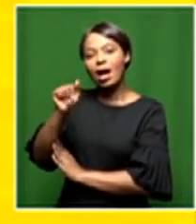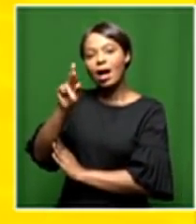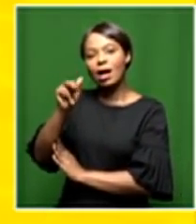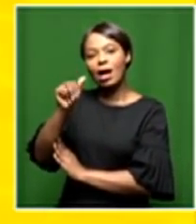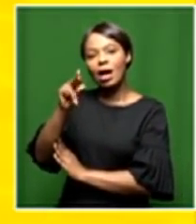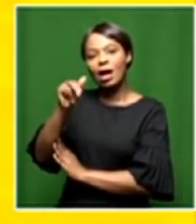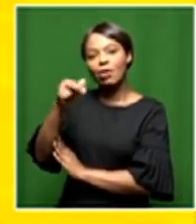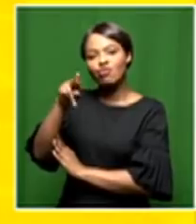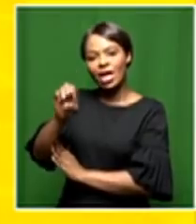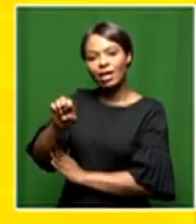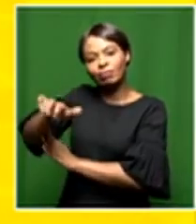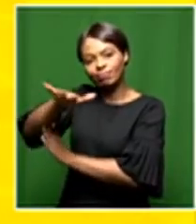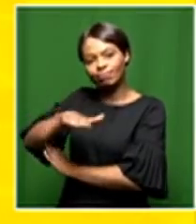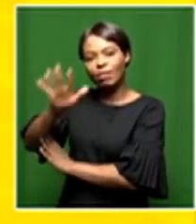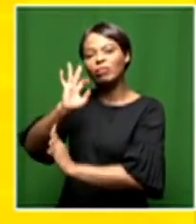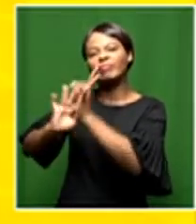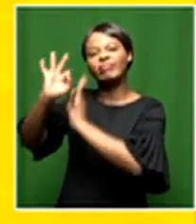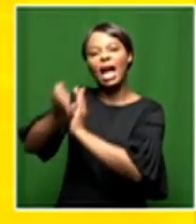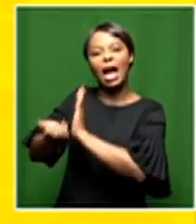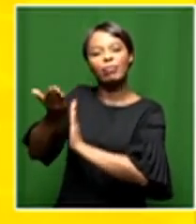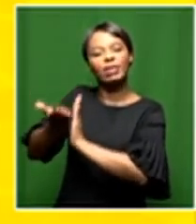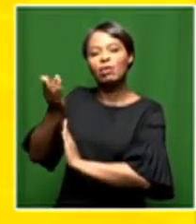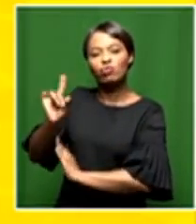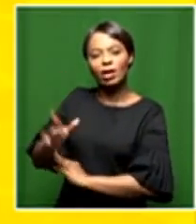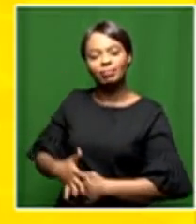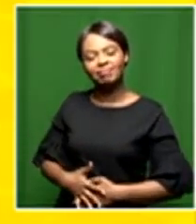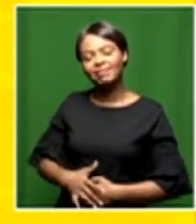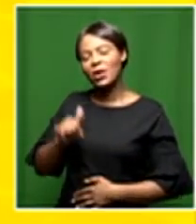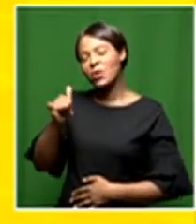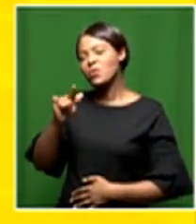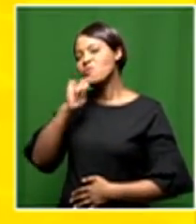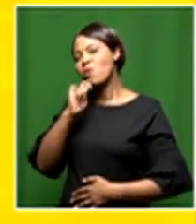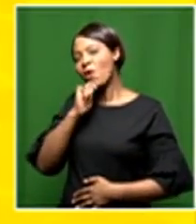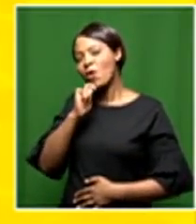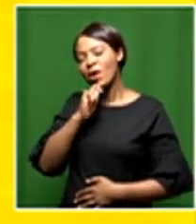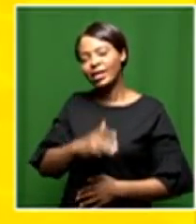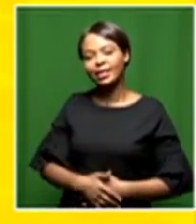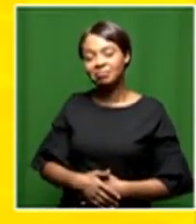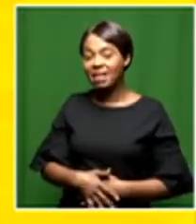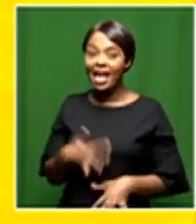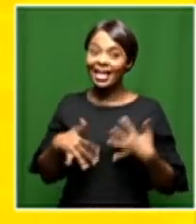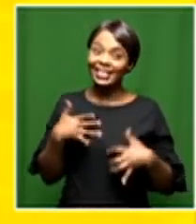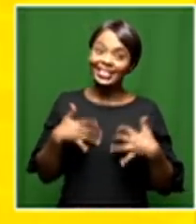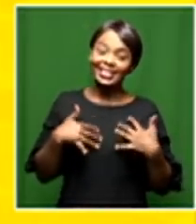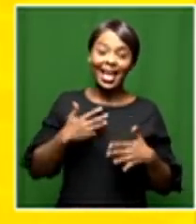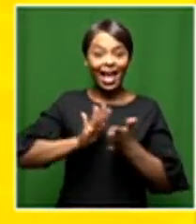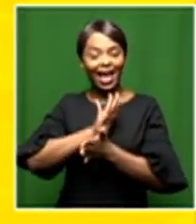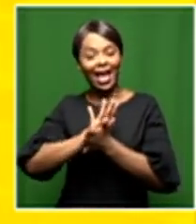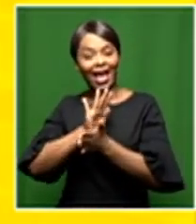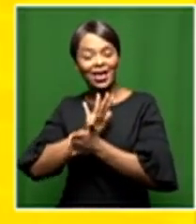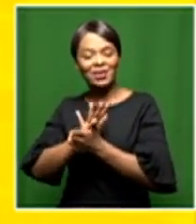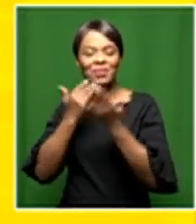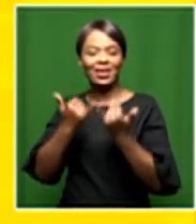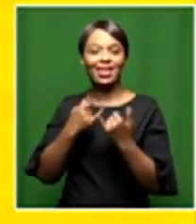Harare to give us the latest on this story. Ephert, good morning. So, of course, much excitement accompanies this